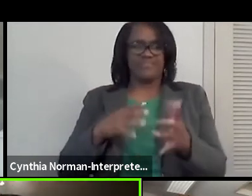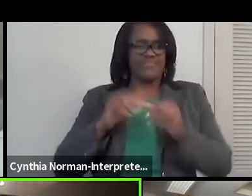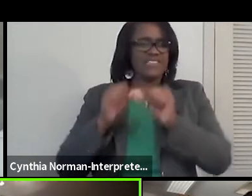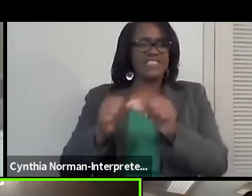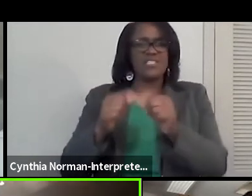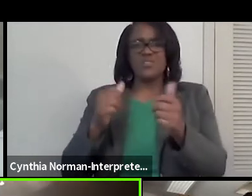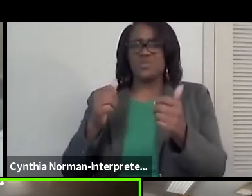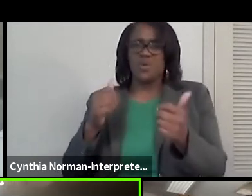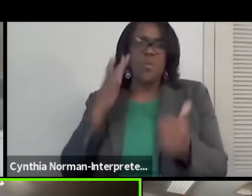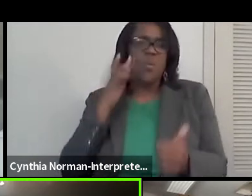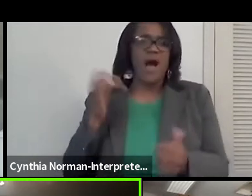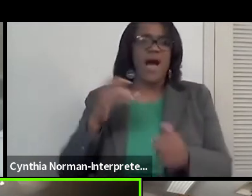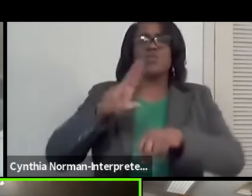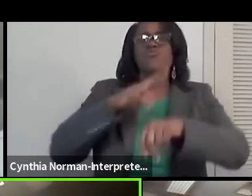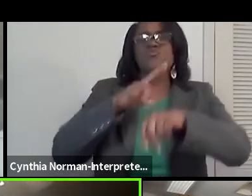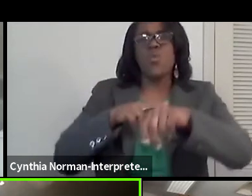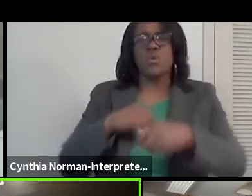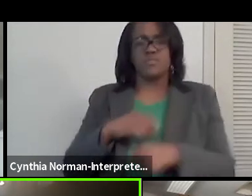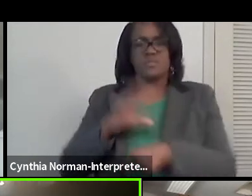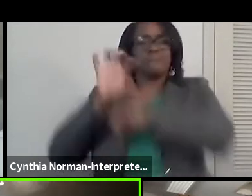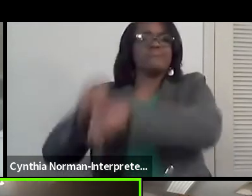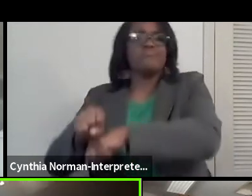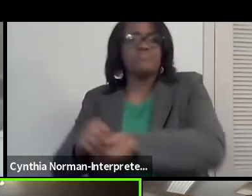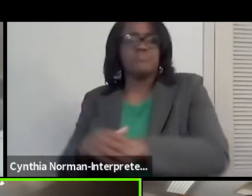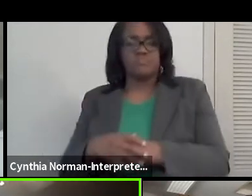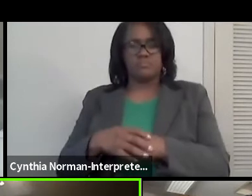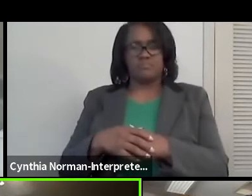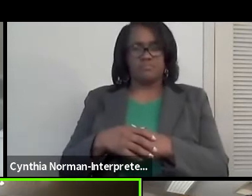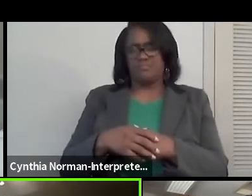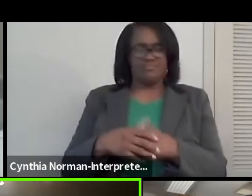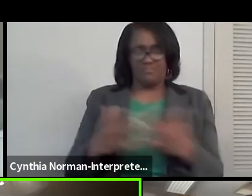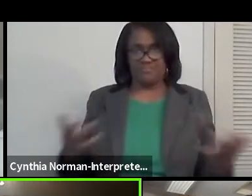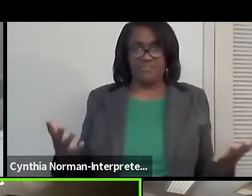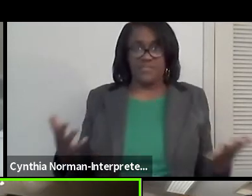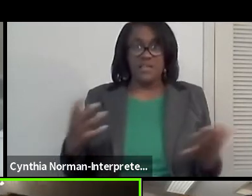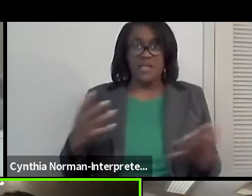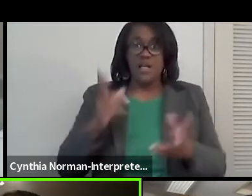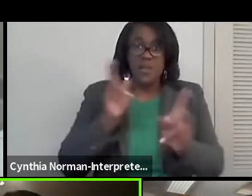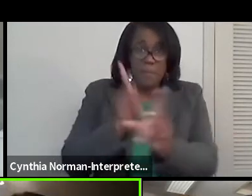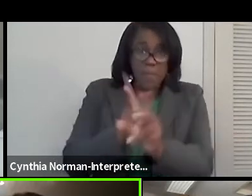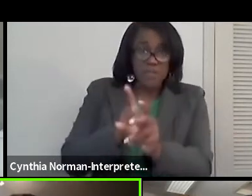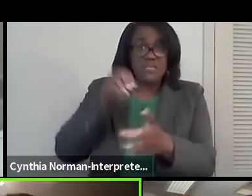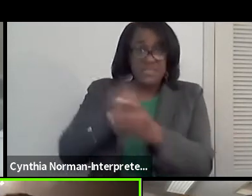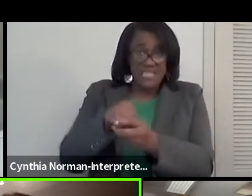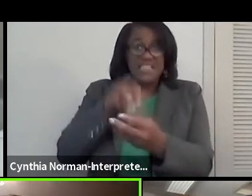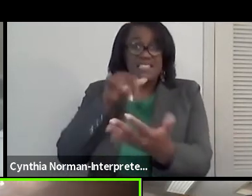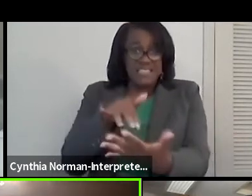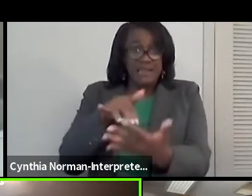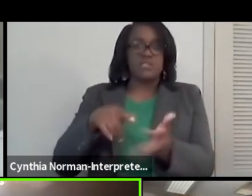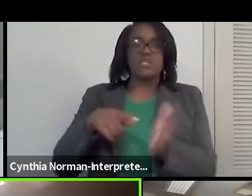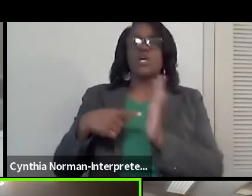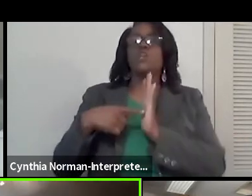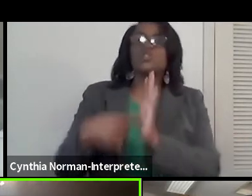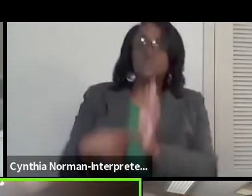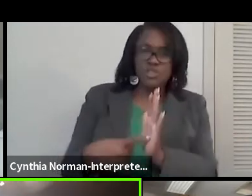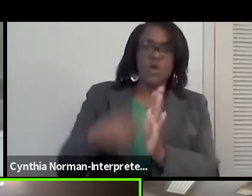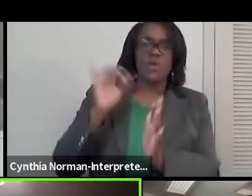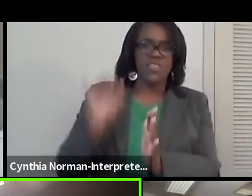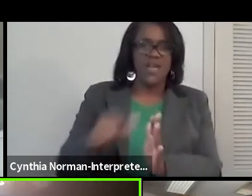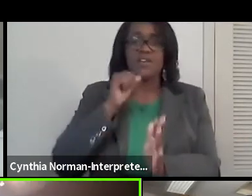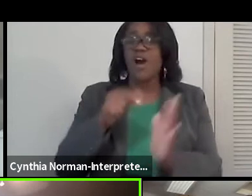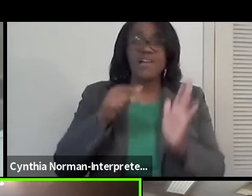that it works, because multiple studies have shown that. Even the participants in those studies that have shown that non-lethal